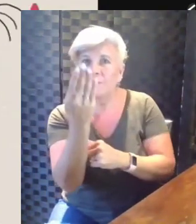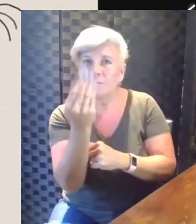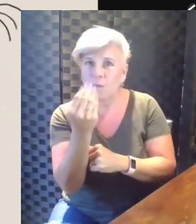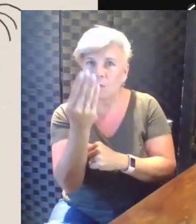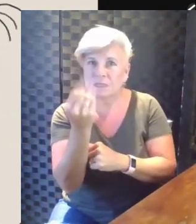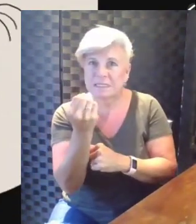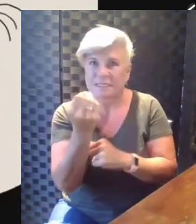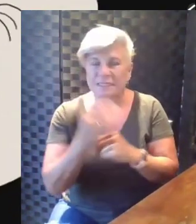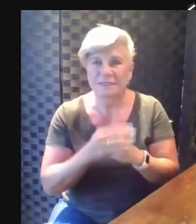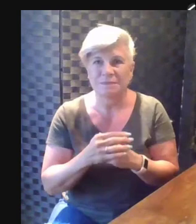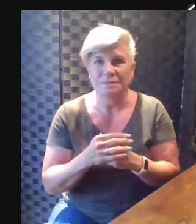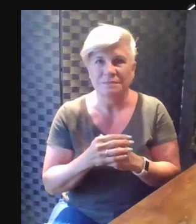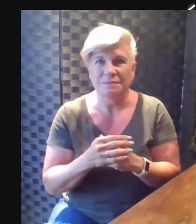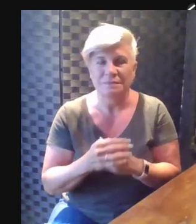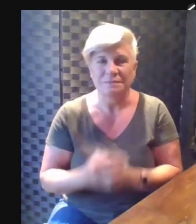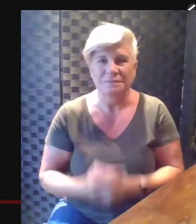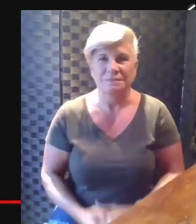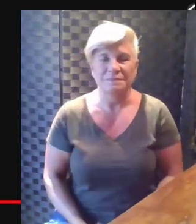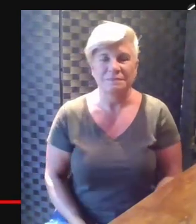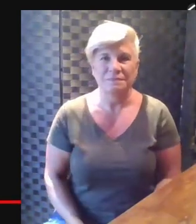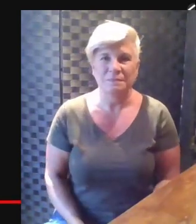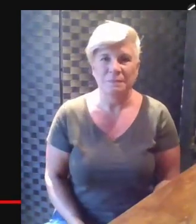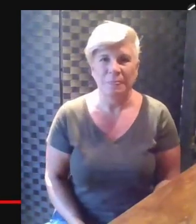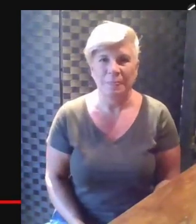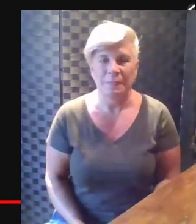what you need.